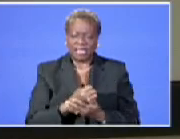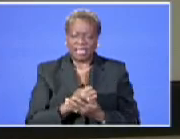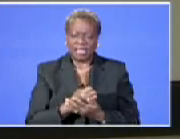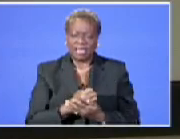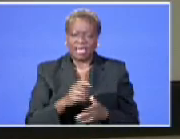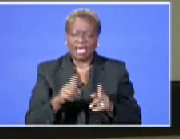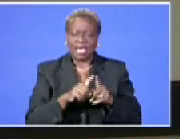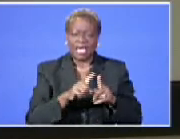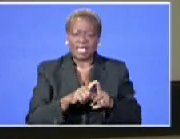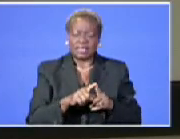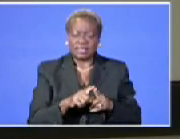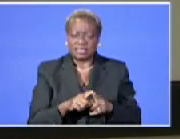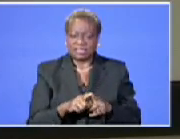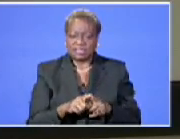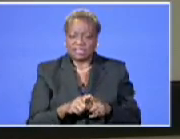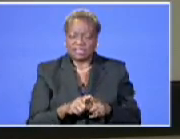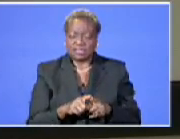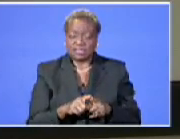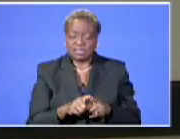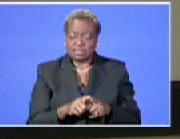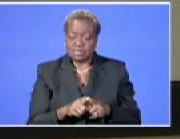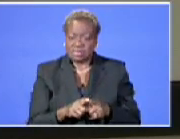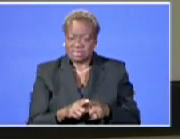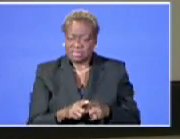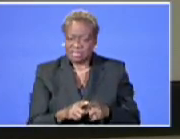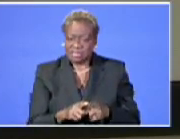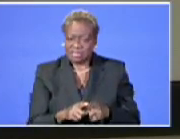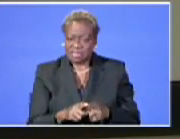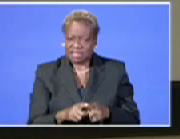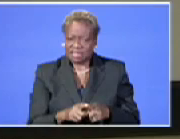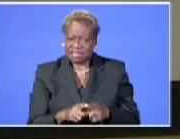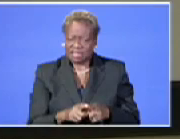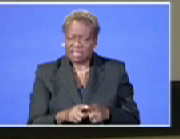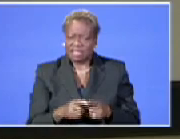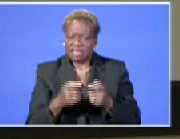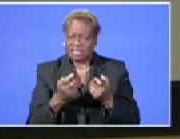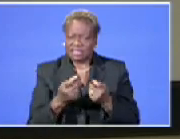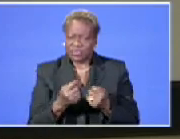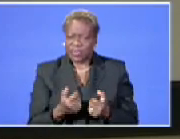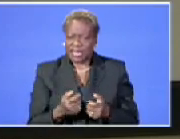they're able to operate again, the country will be able to benefit from that